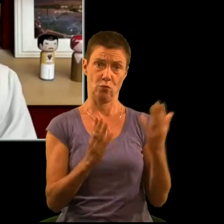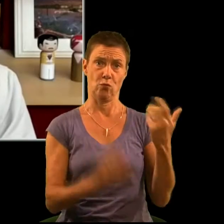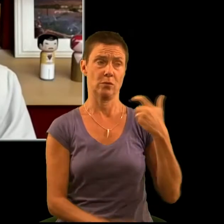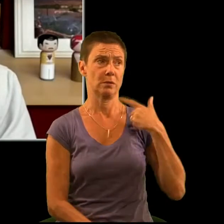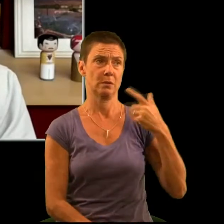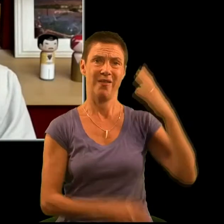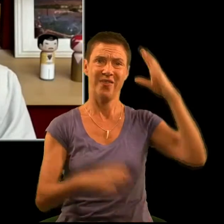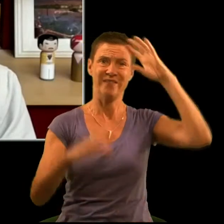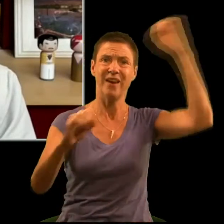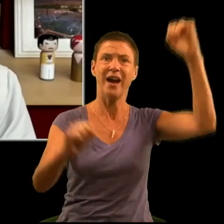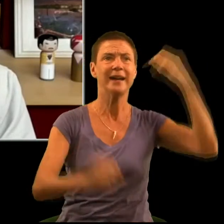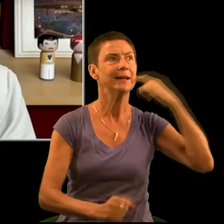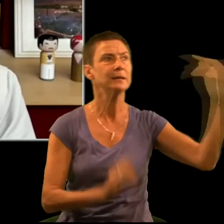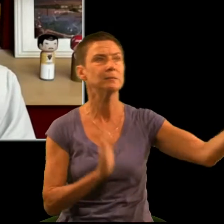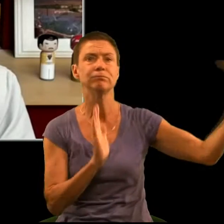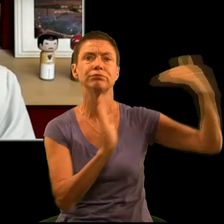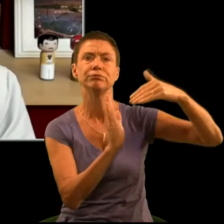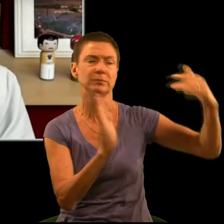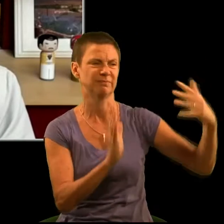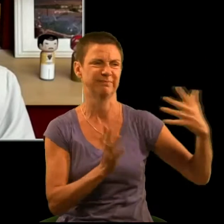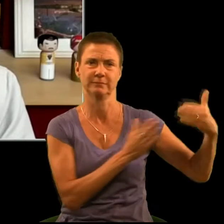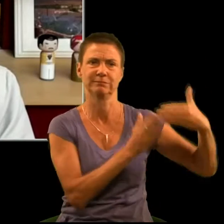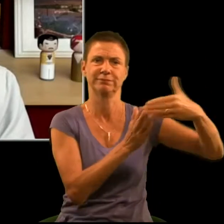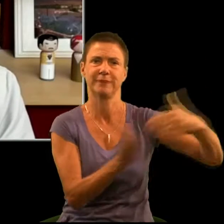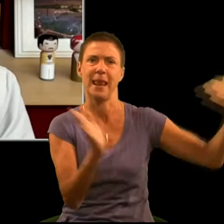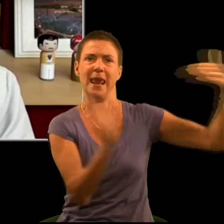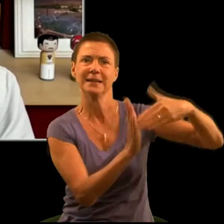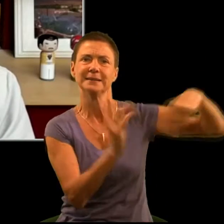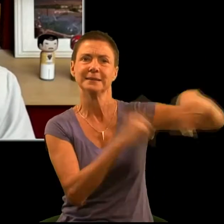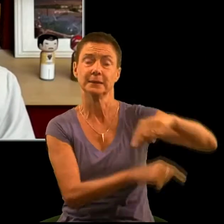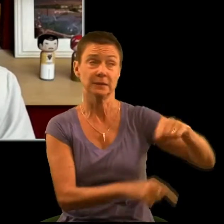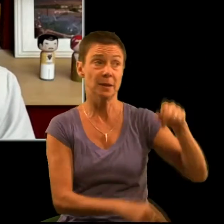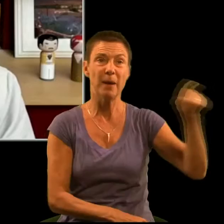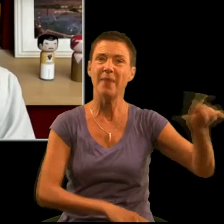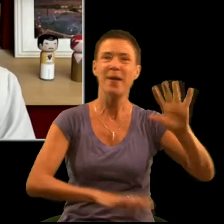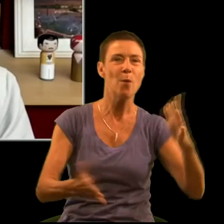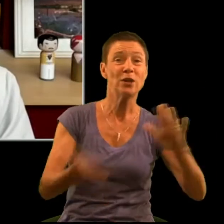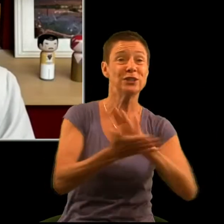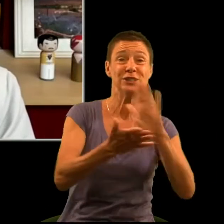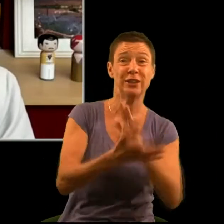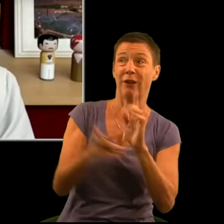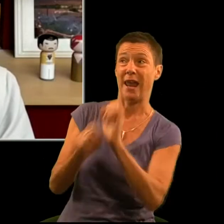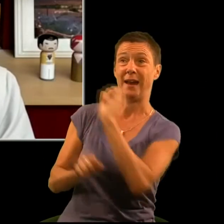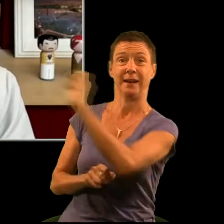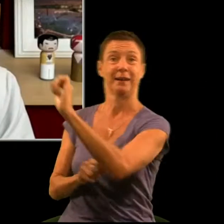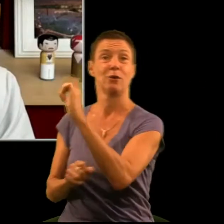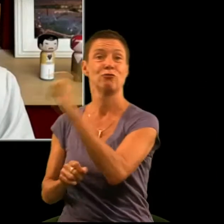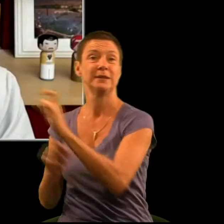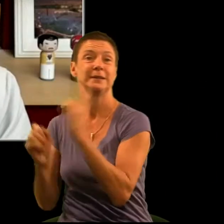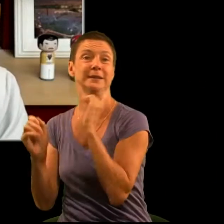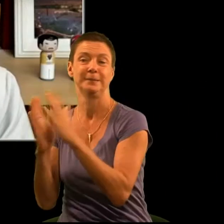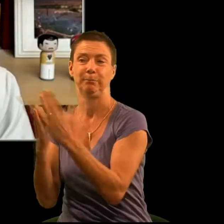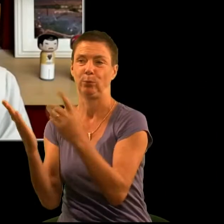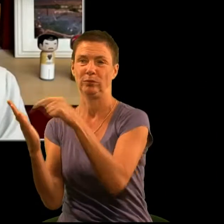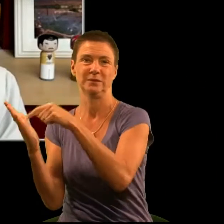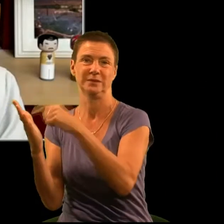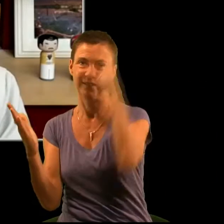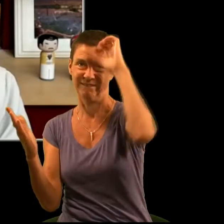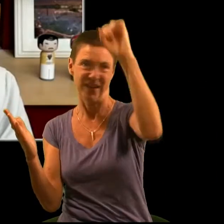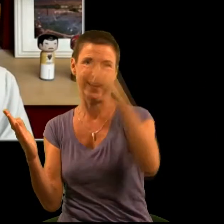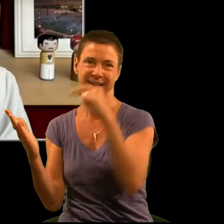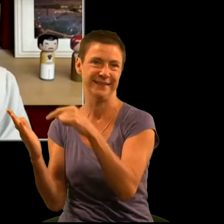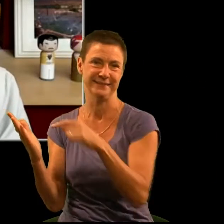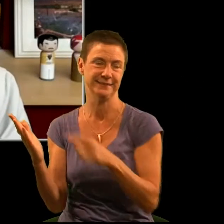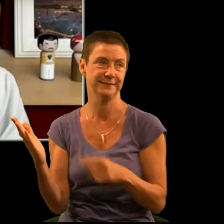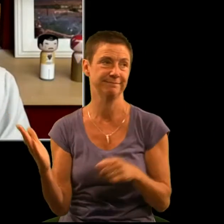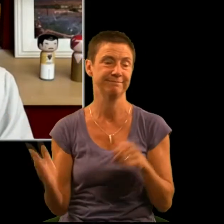takeover of Ireland. And they were not quite as cheery as the ones in your books, Cressida, I have to say. Really? And